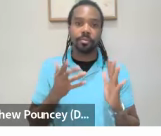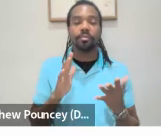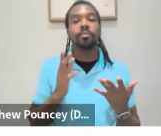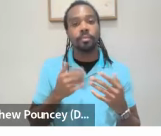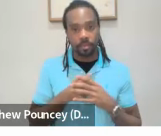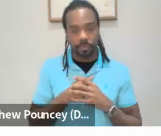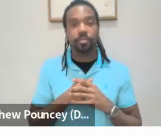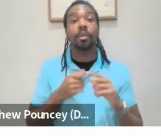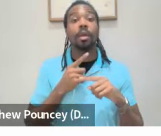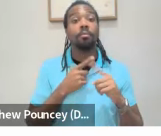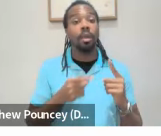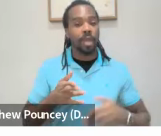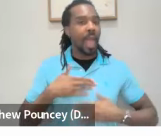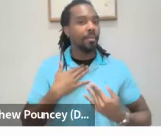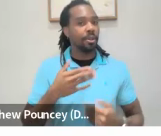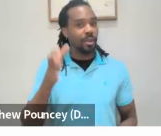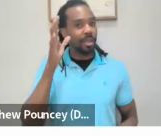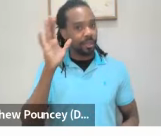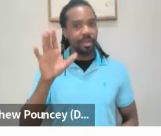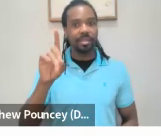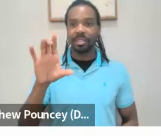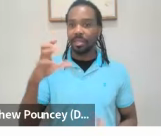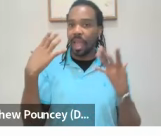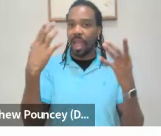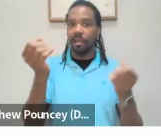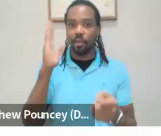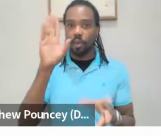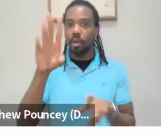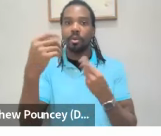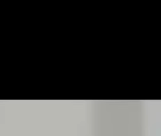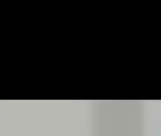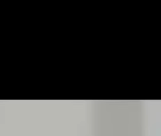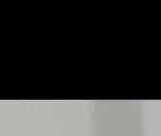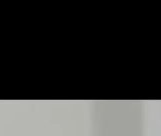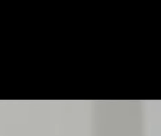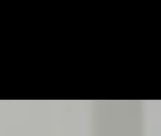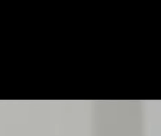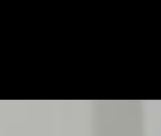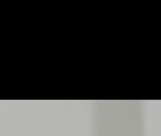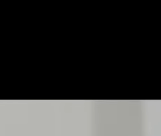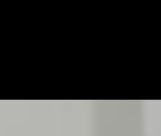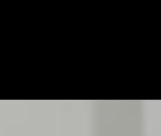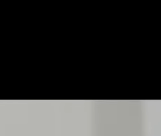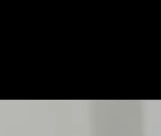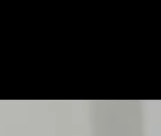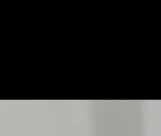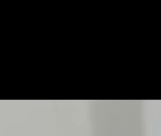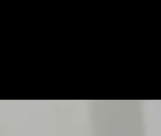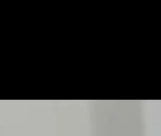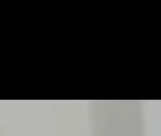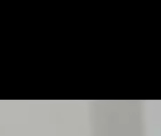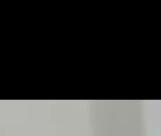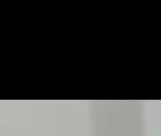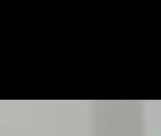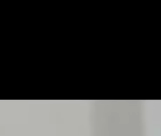that DC Health could provide staff to participate in today's meeting. So Dr.